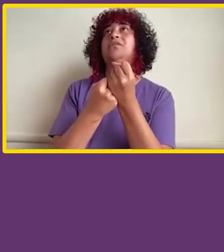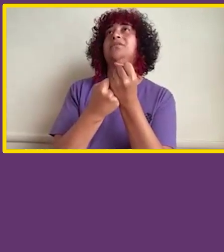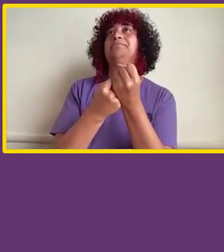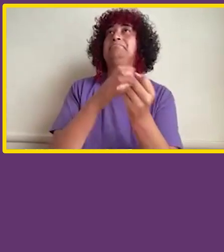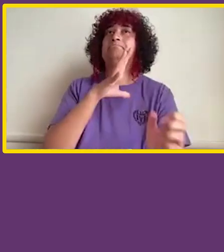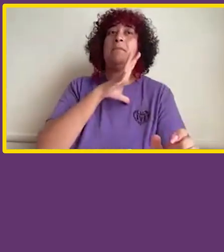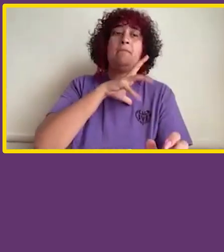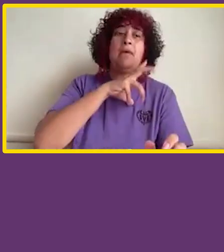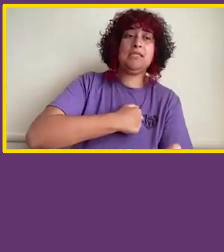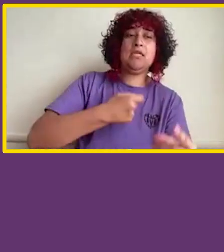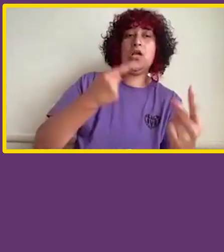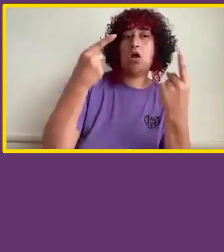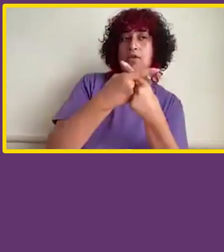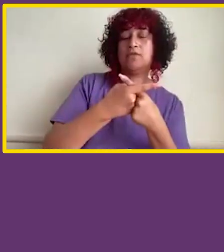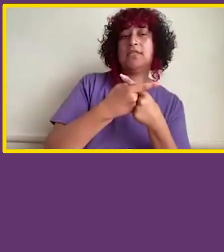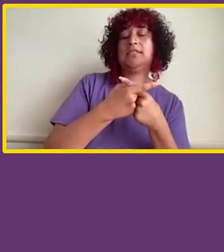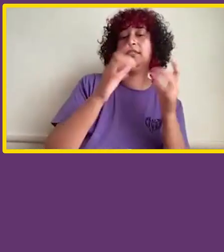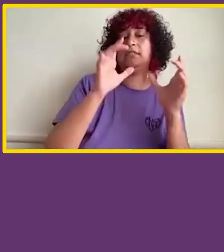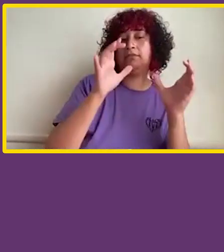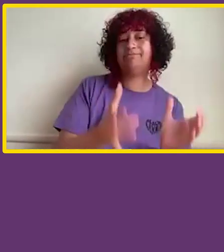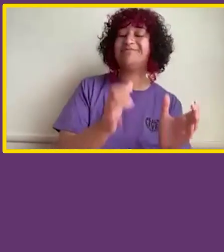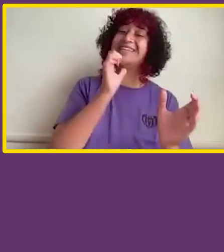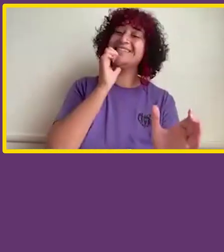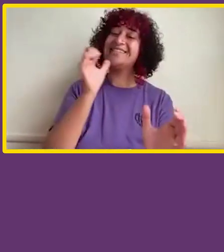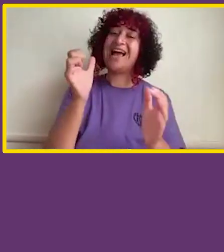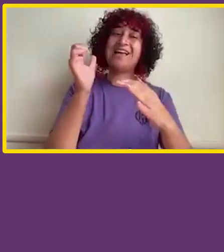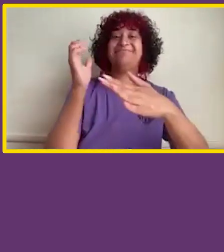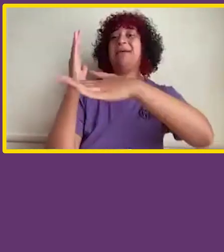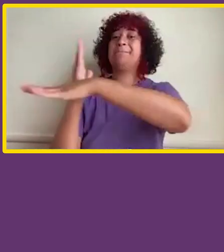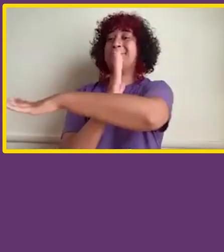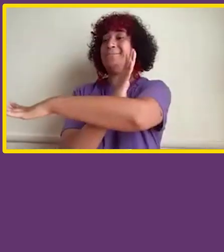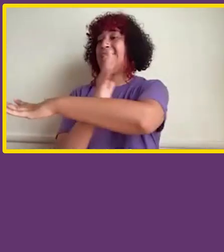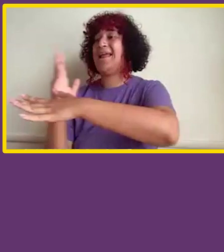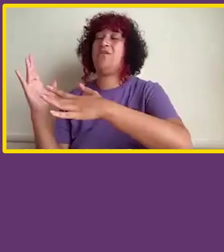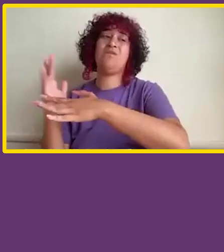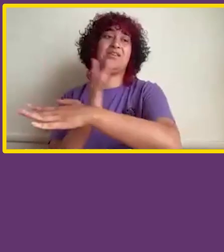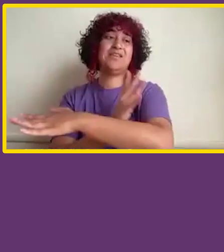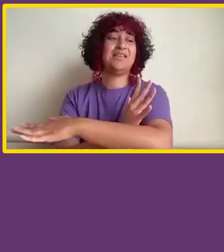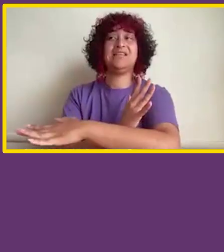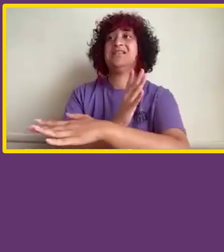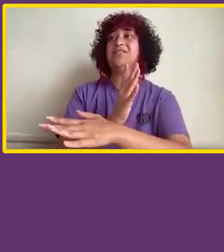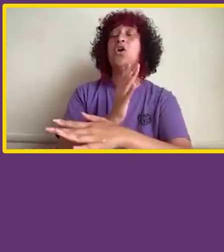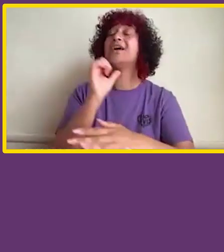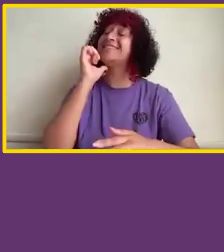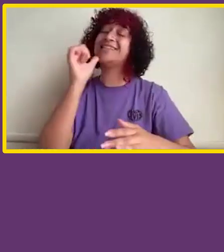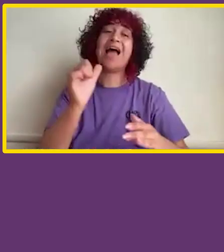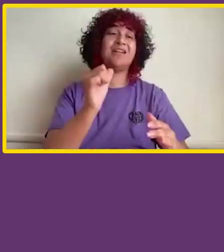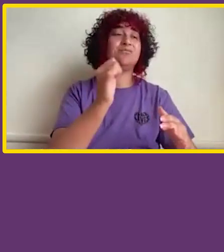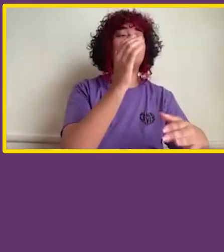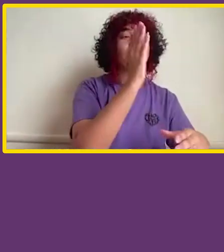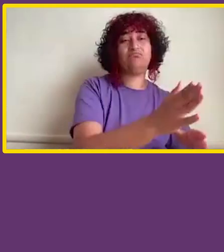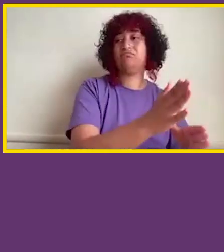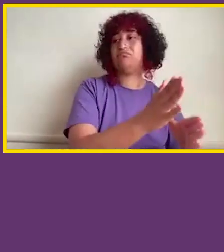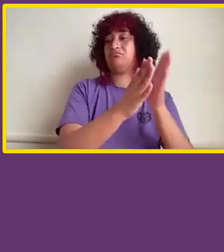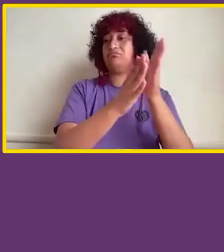Palestinian conflict, it's not like a binary. We can't exist in these binaries where it's like either you support it or